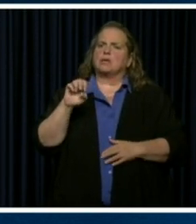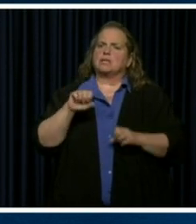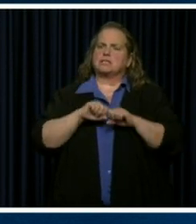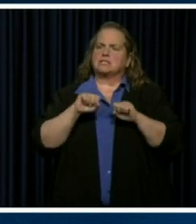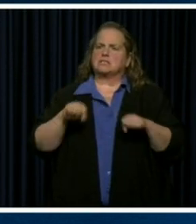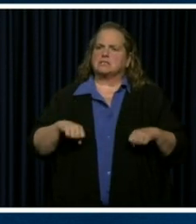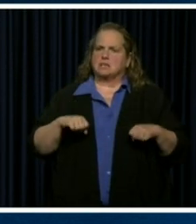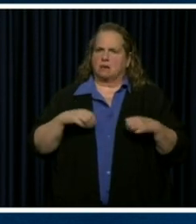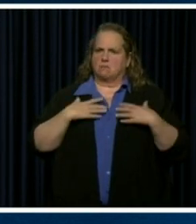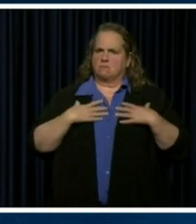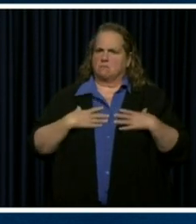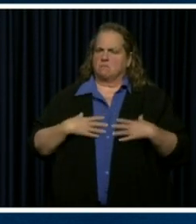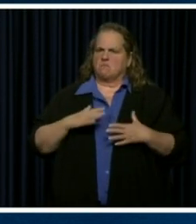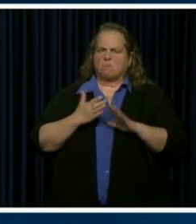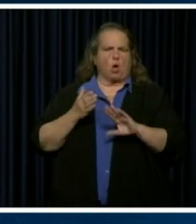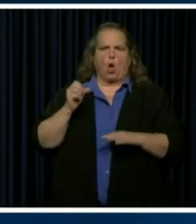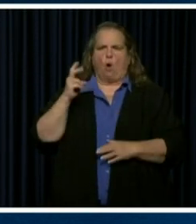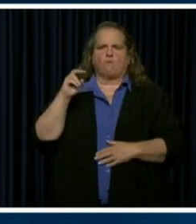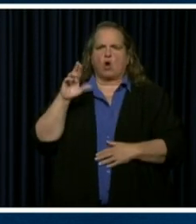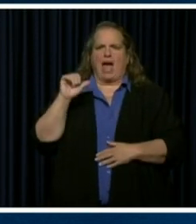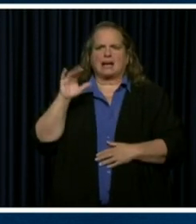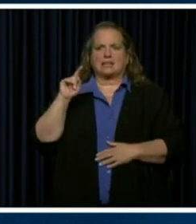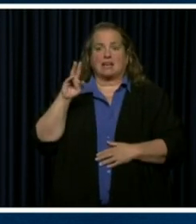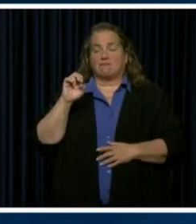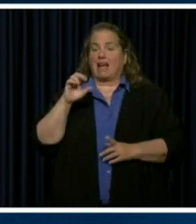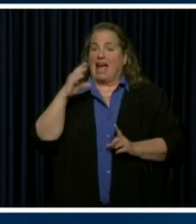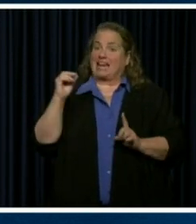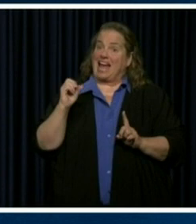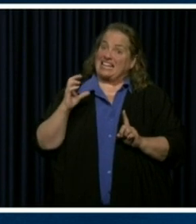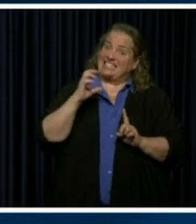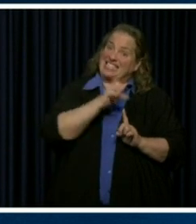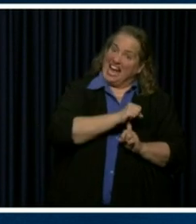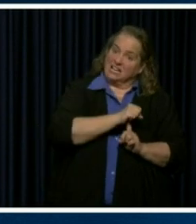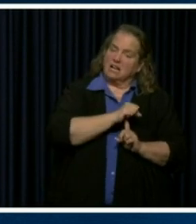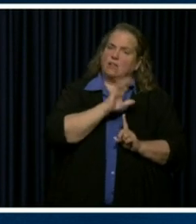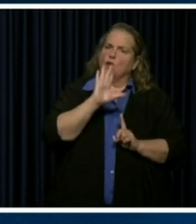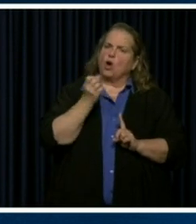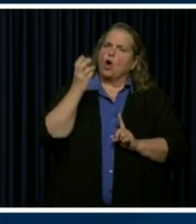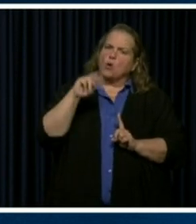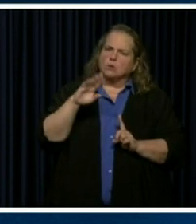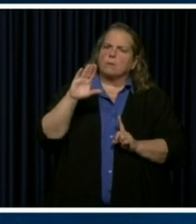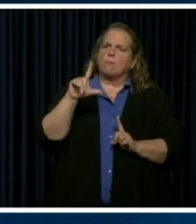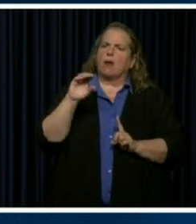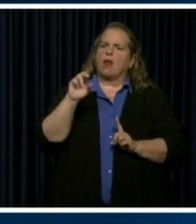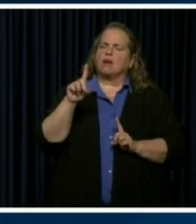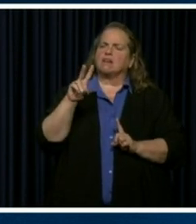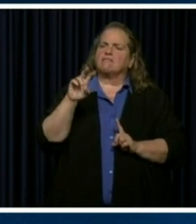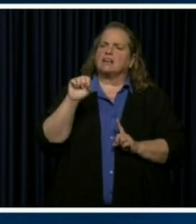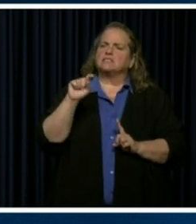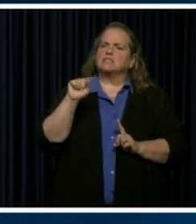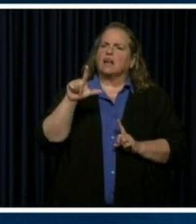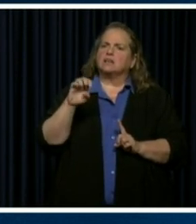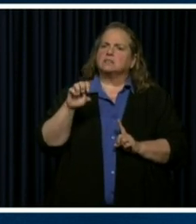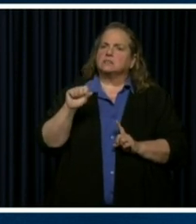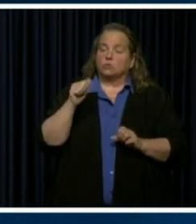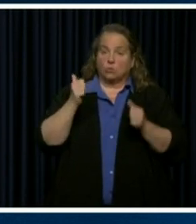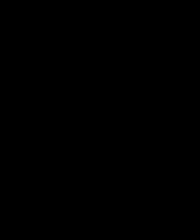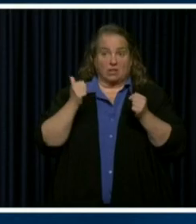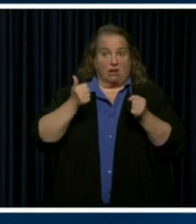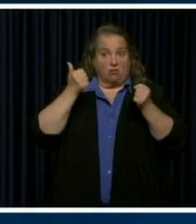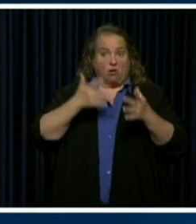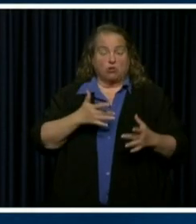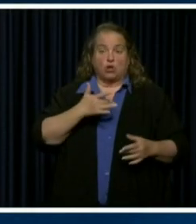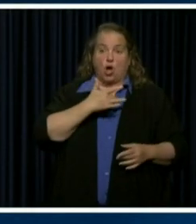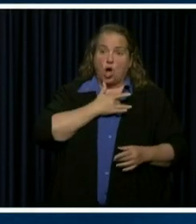overactive and attacks the blood vessels in their own body and causes a number of problems that can involve the heart, the kidneys. You can